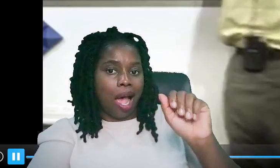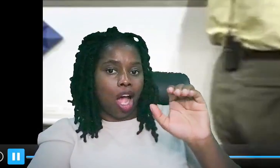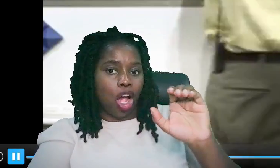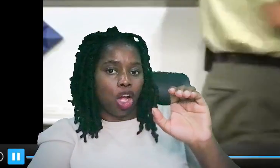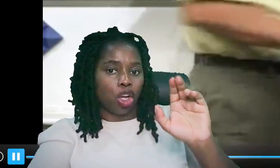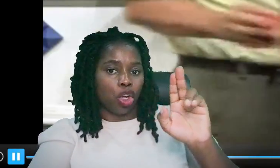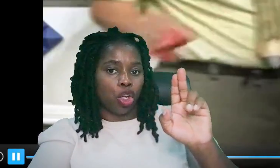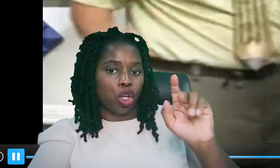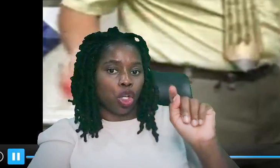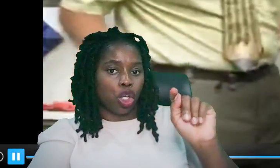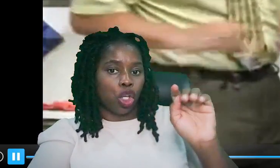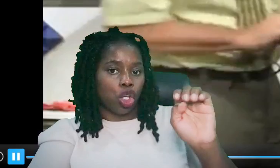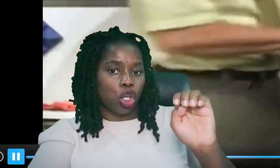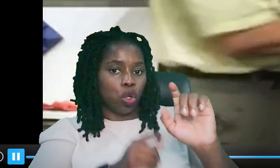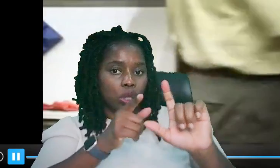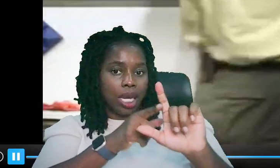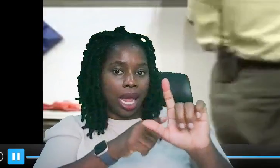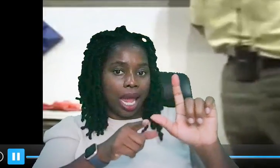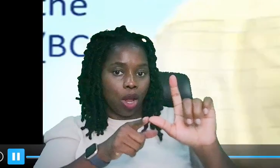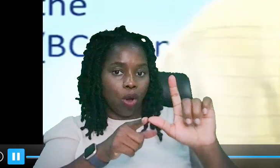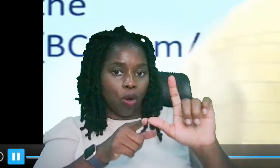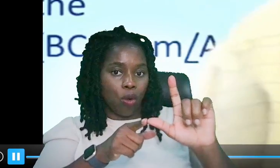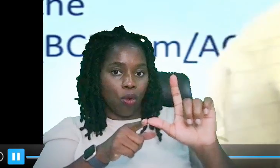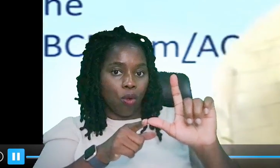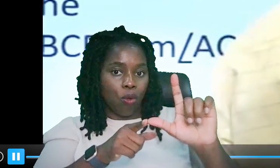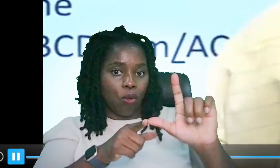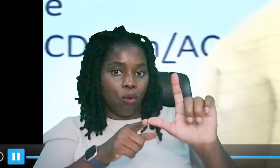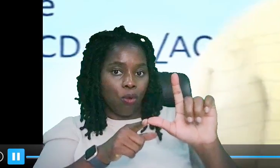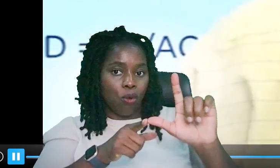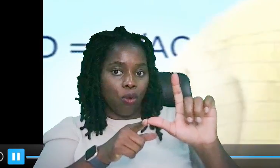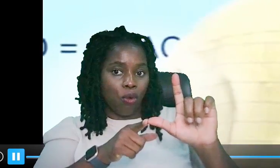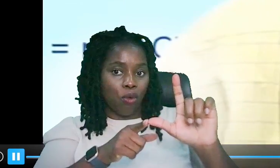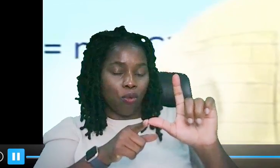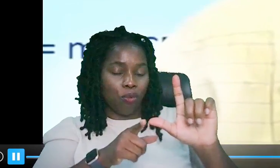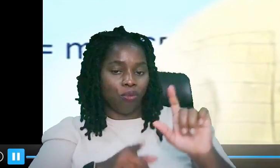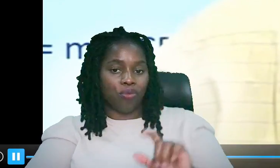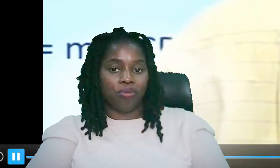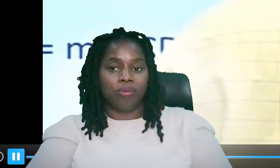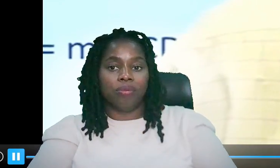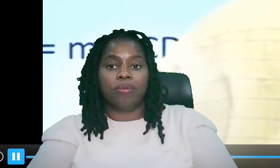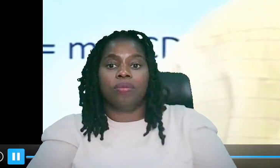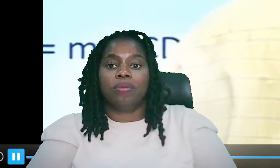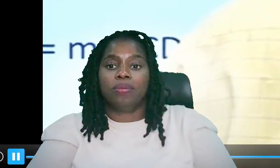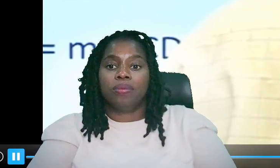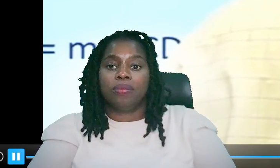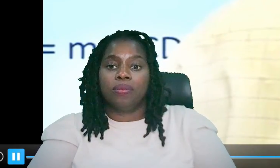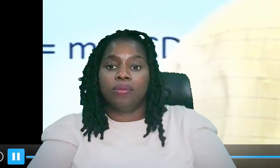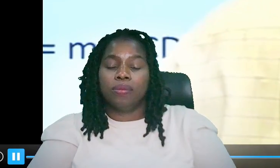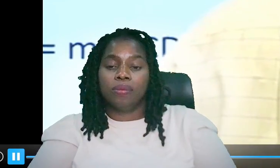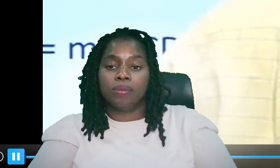So here comes some more terminology for you. An acute angle